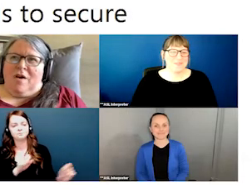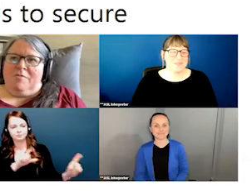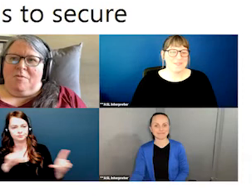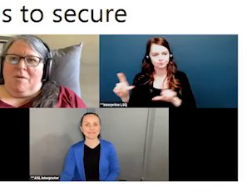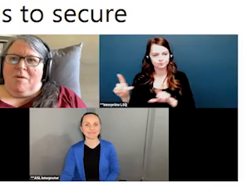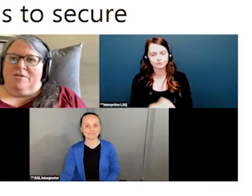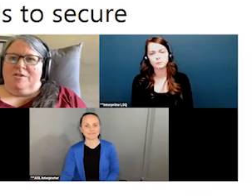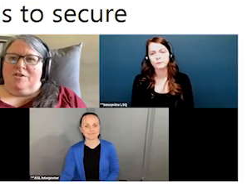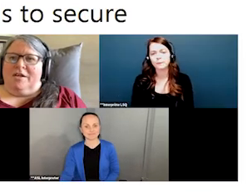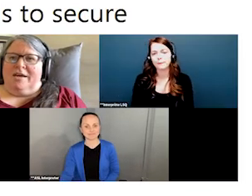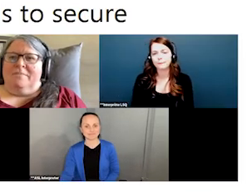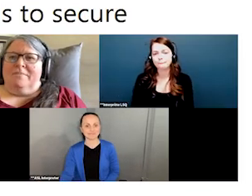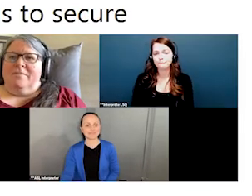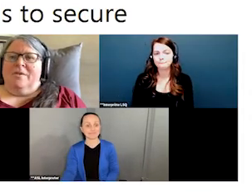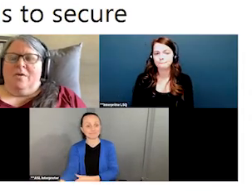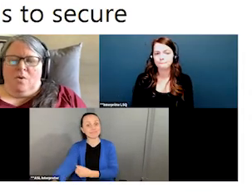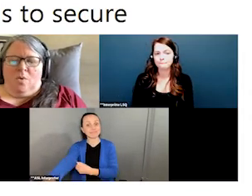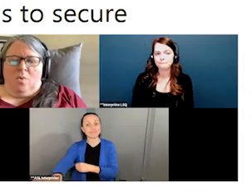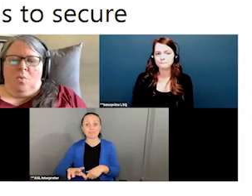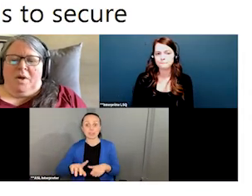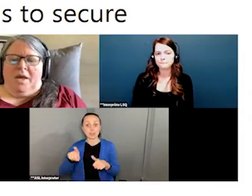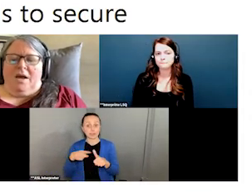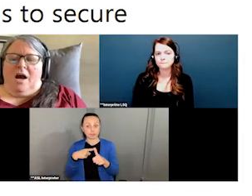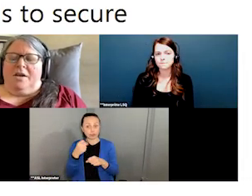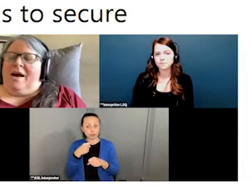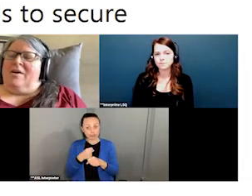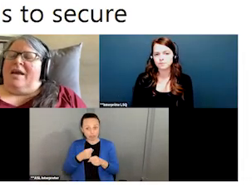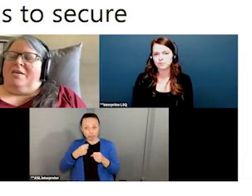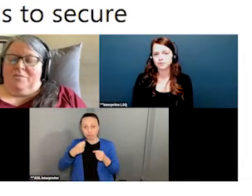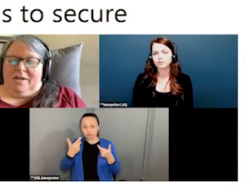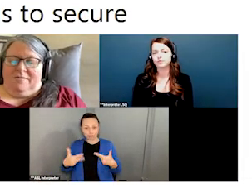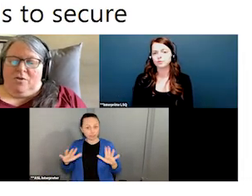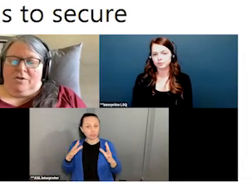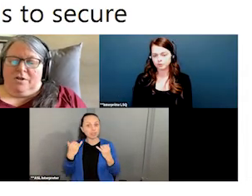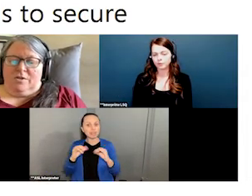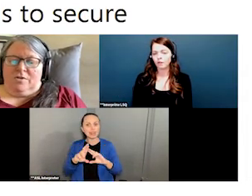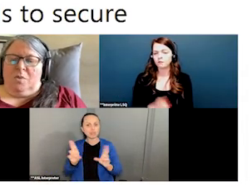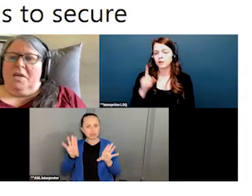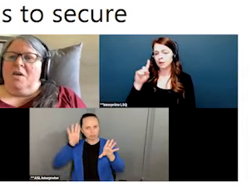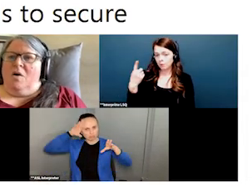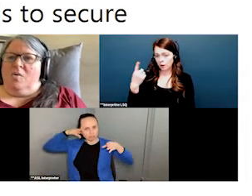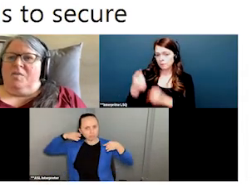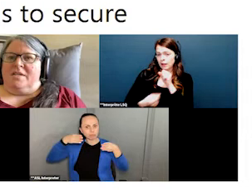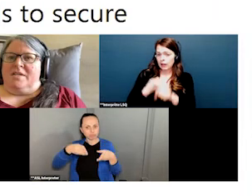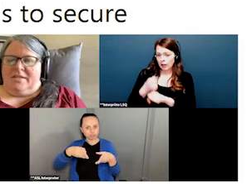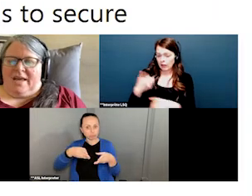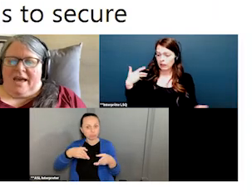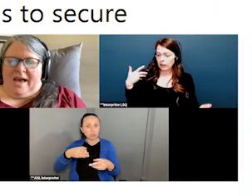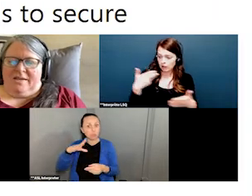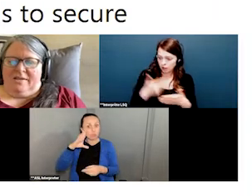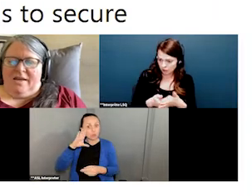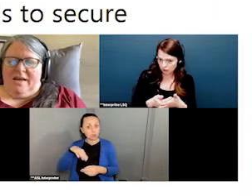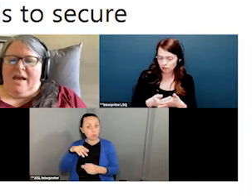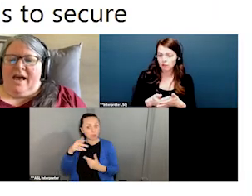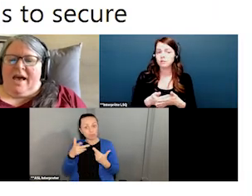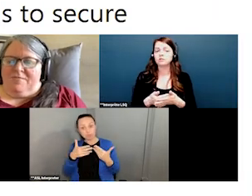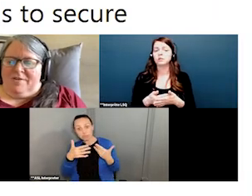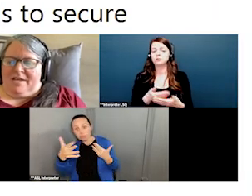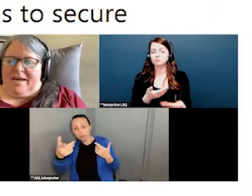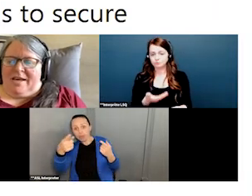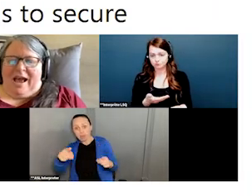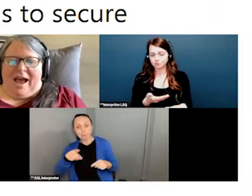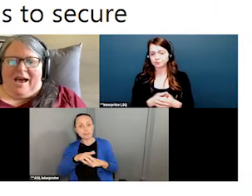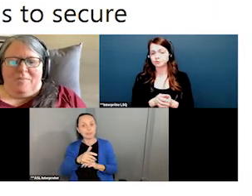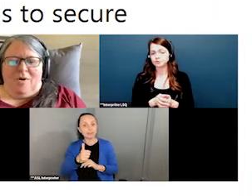As we move on from our first year, we are now getting really focused. We know the task ahead.